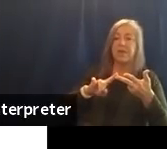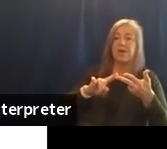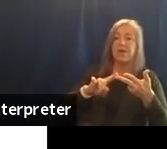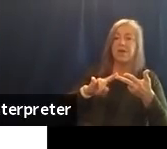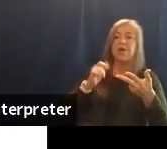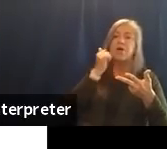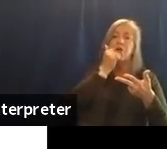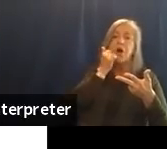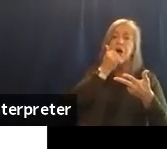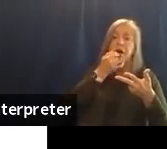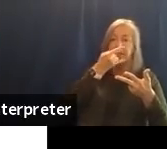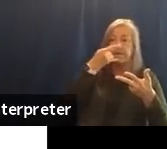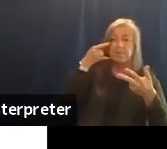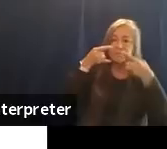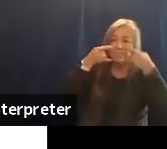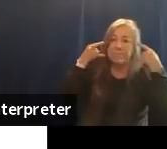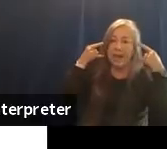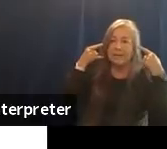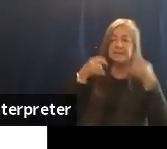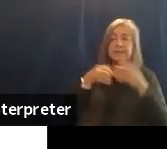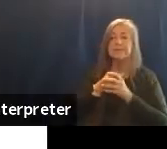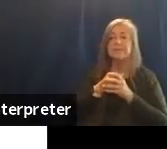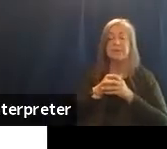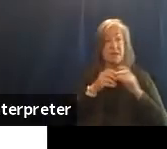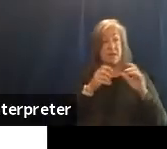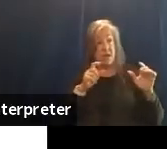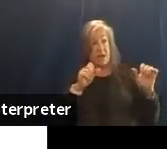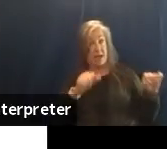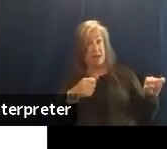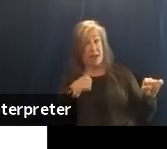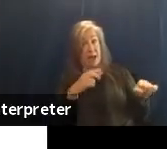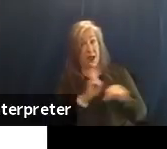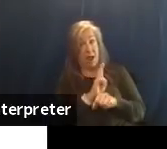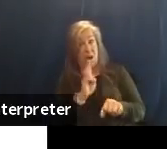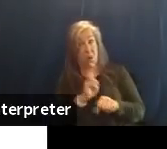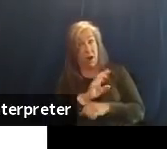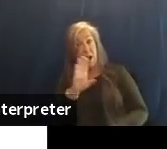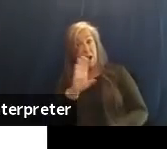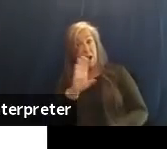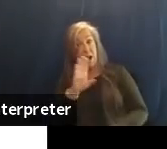coverings. Can I wear a bandana around my face?